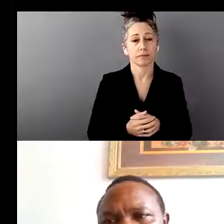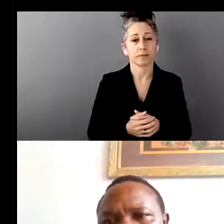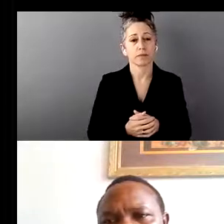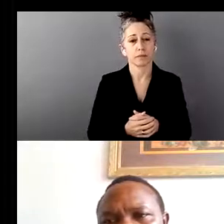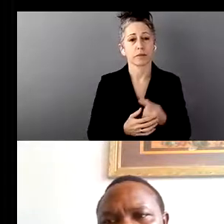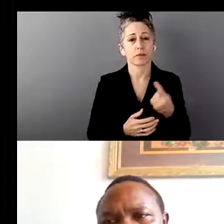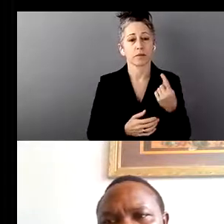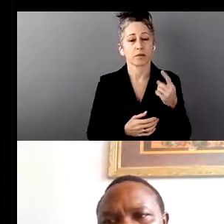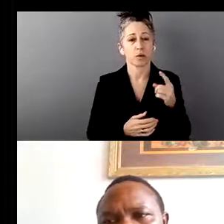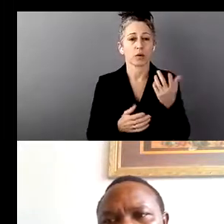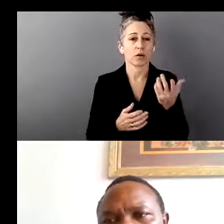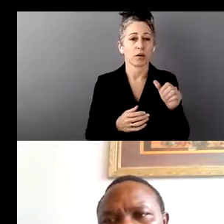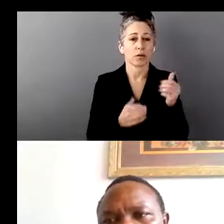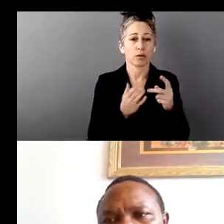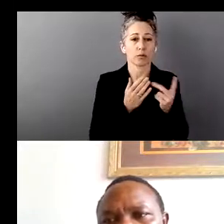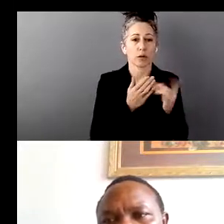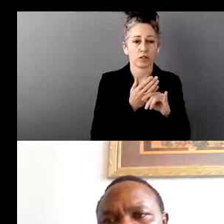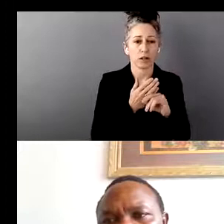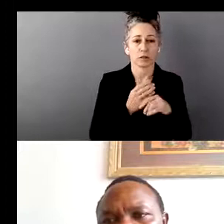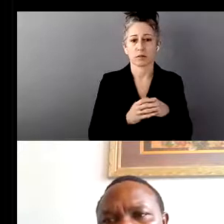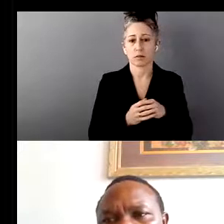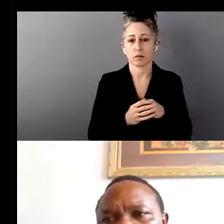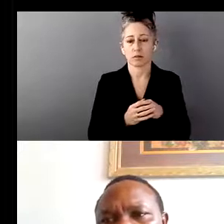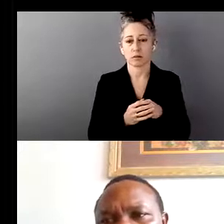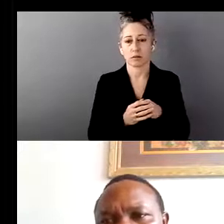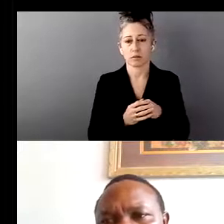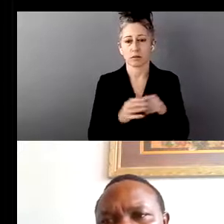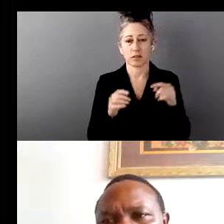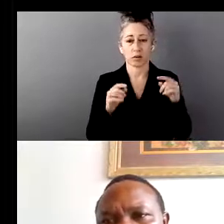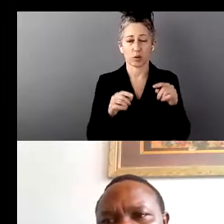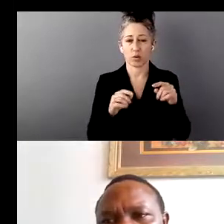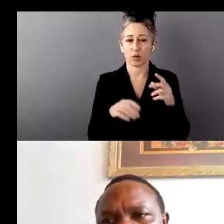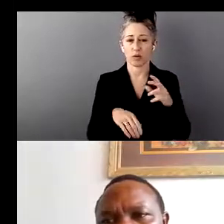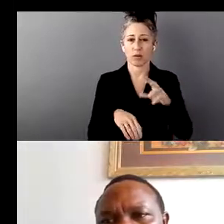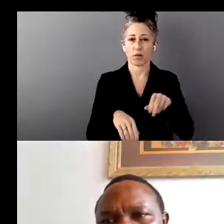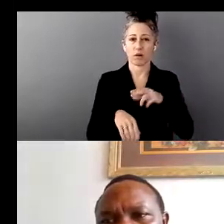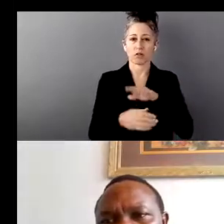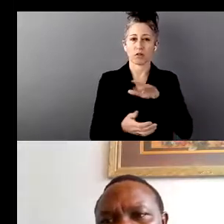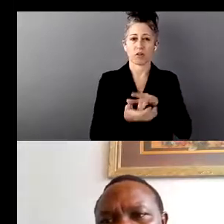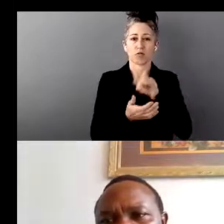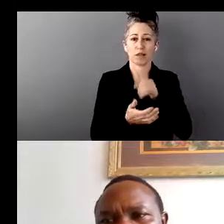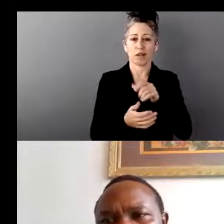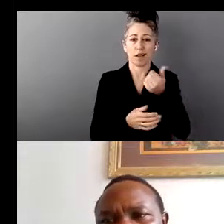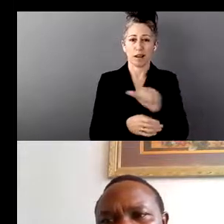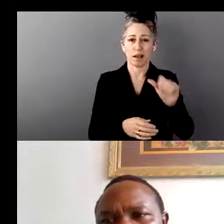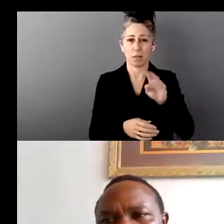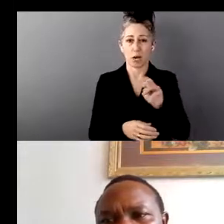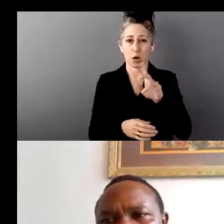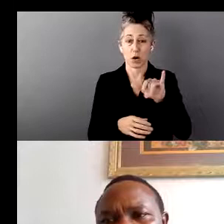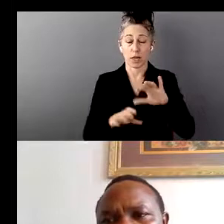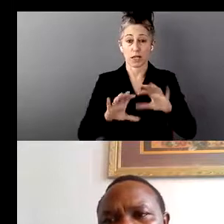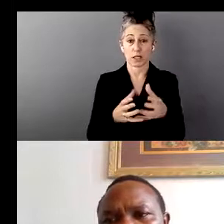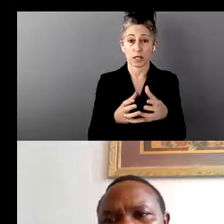IRC-BIM project, but that's not all. We're a national center. Any minority entity that contact us for technical